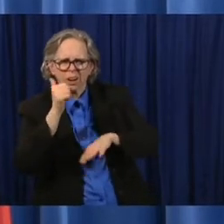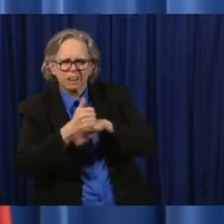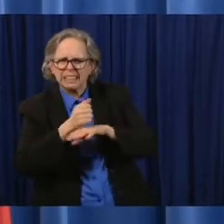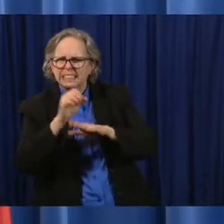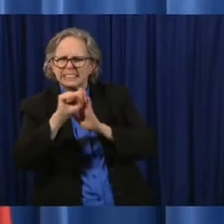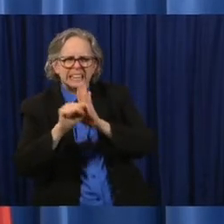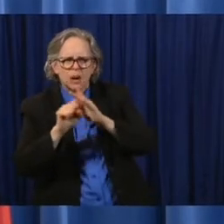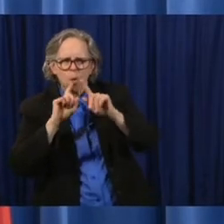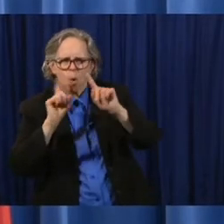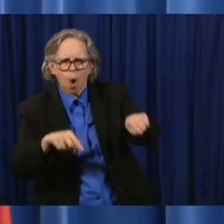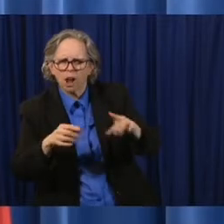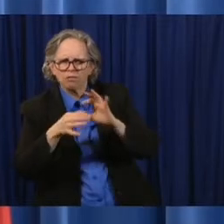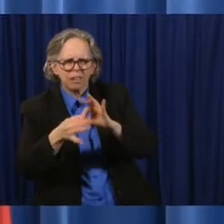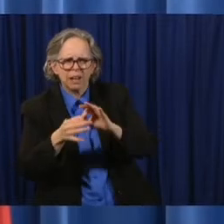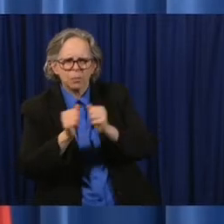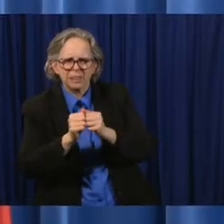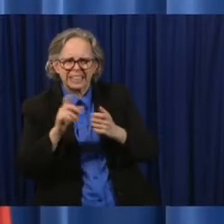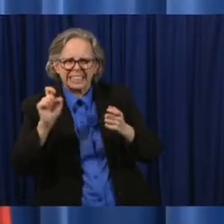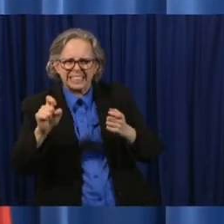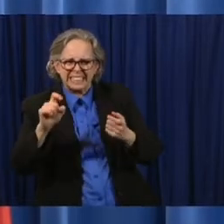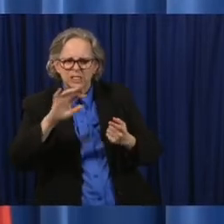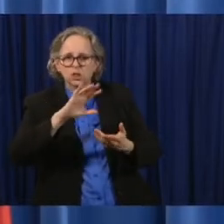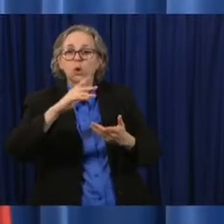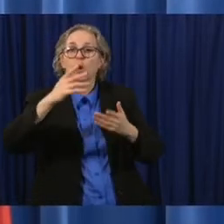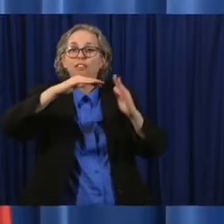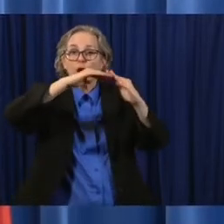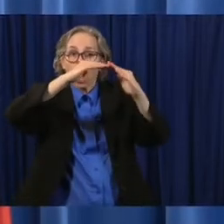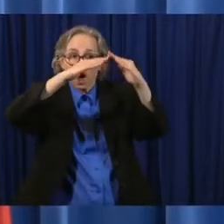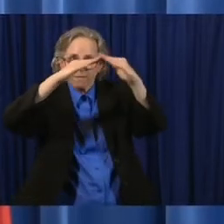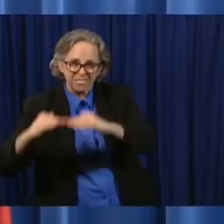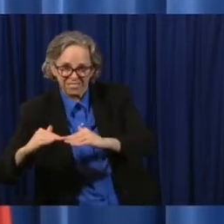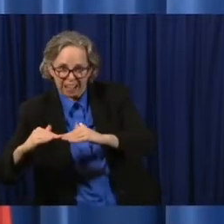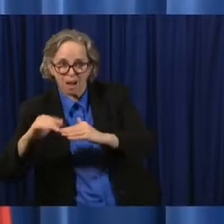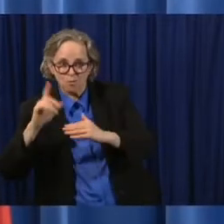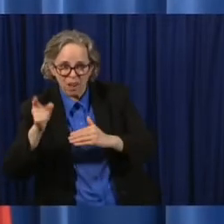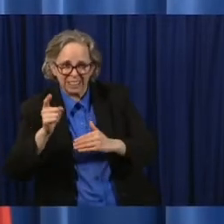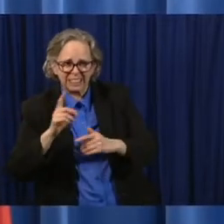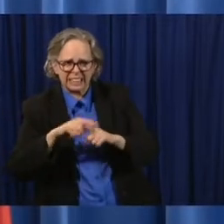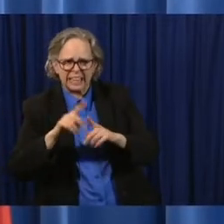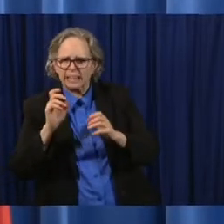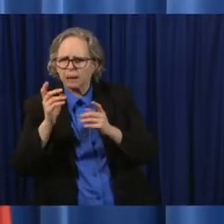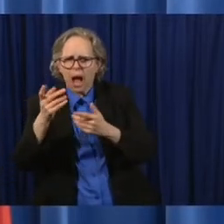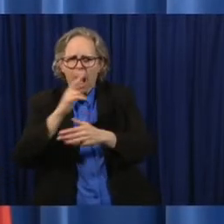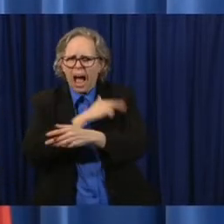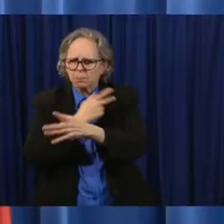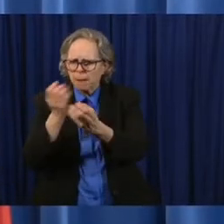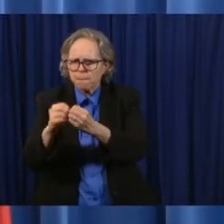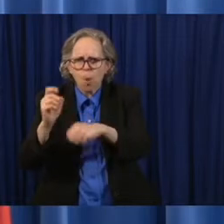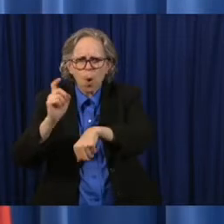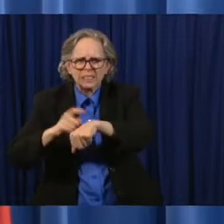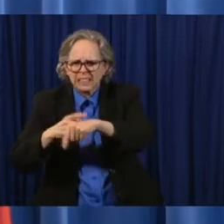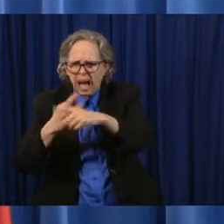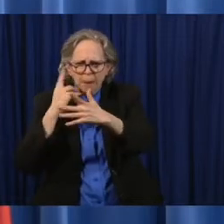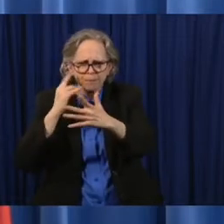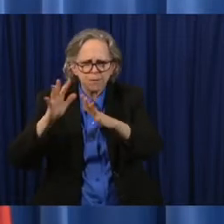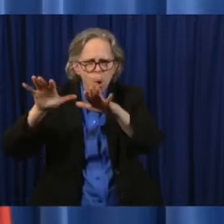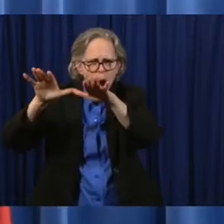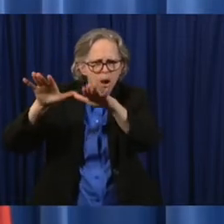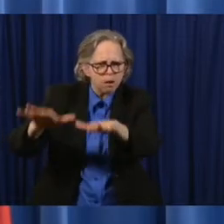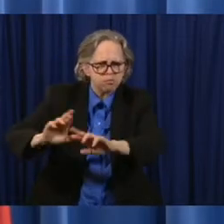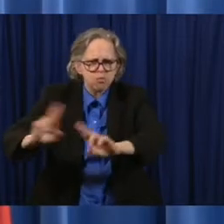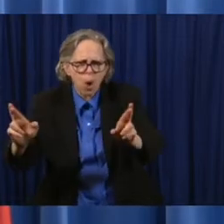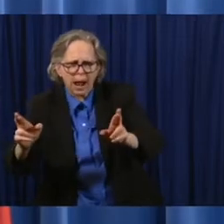need to flatten the curve. Two, we need to buy time to ramp hospital capacity. A month later, data points from sample tests around the